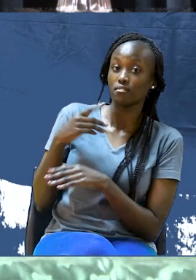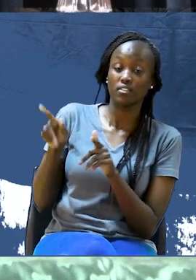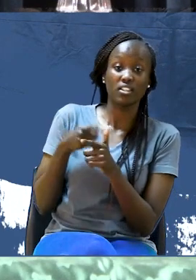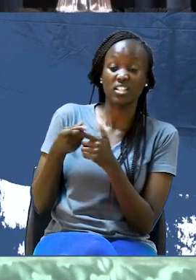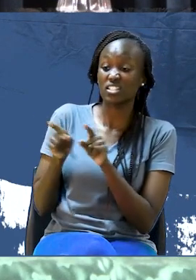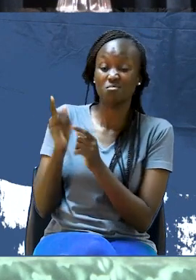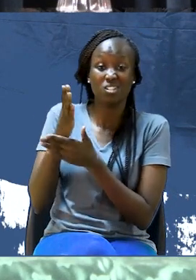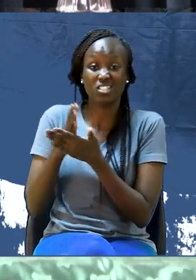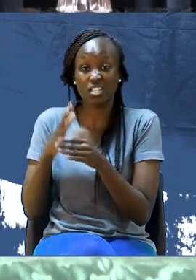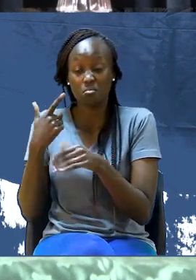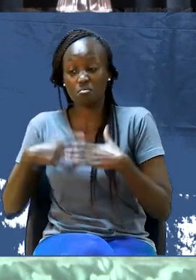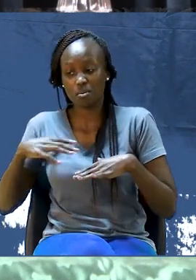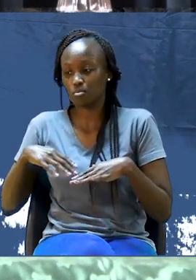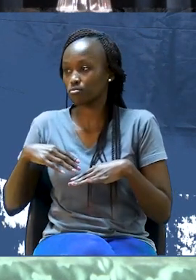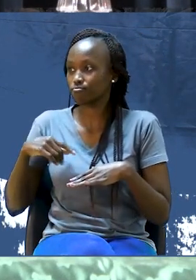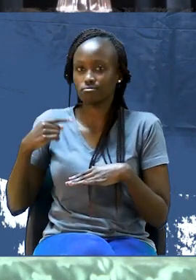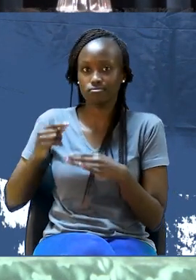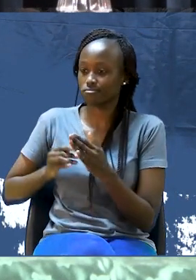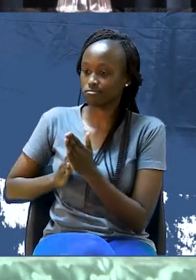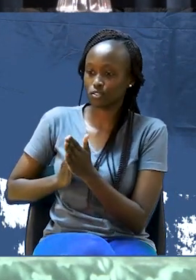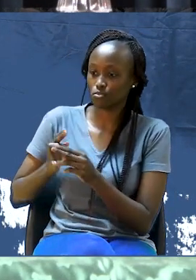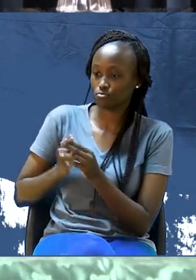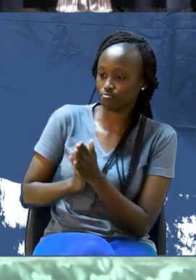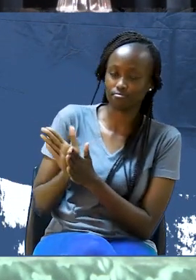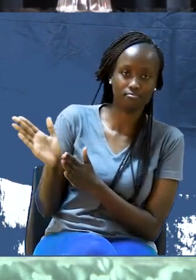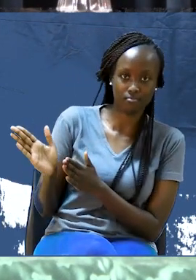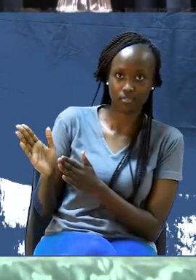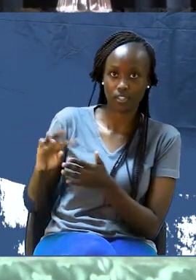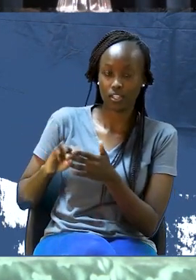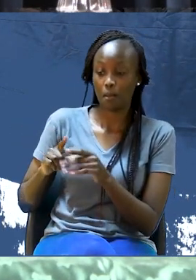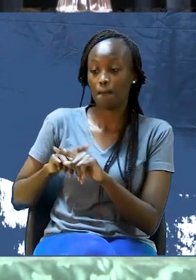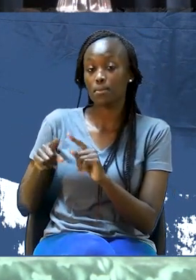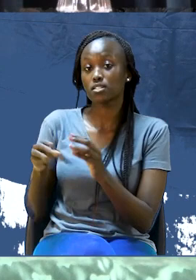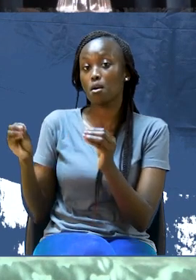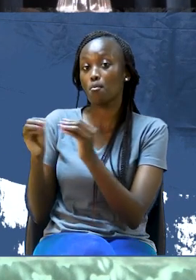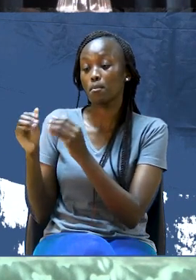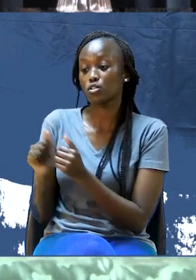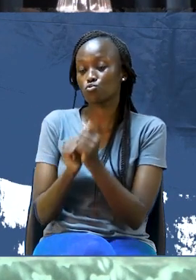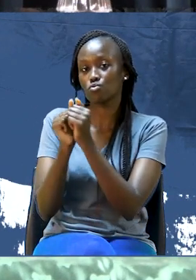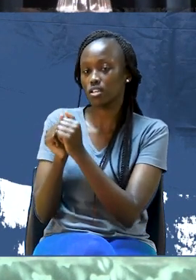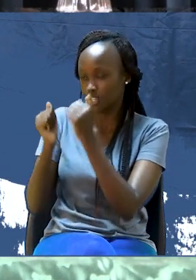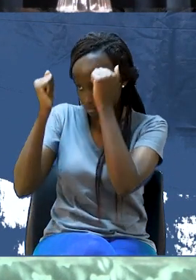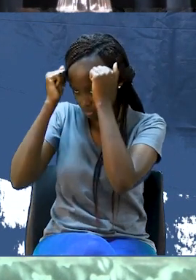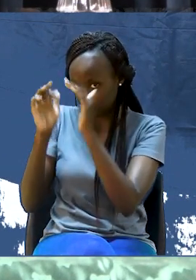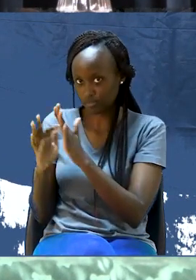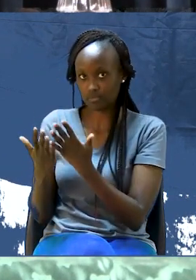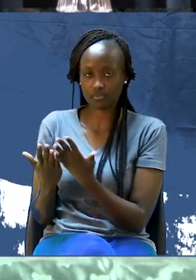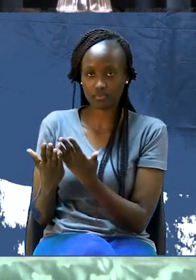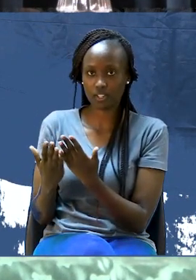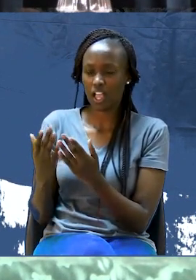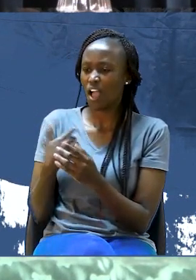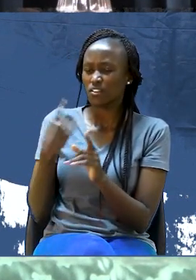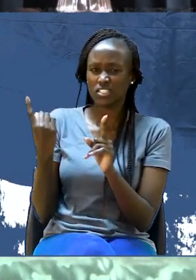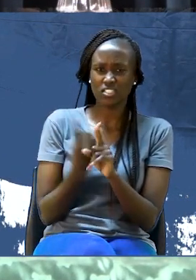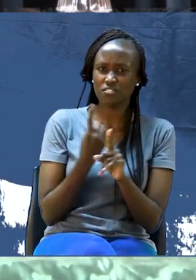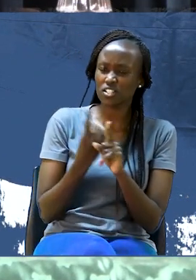are coming who are on the verge of backsliding and giving up. We gather together to study God's word. We come with varied temporary